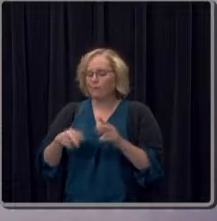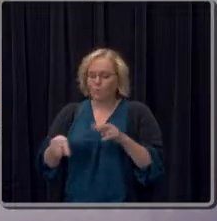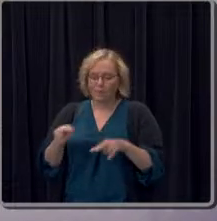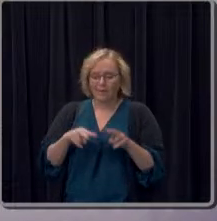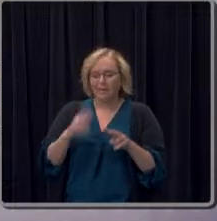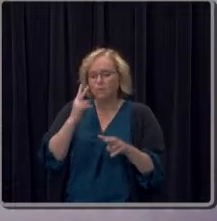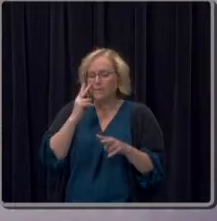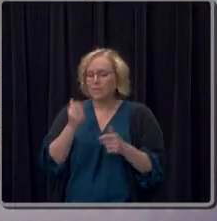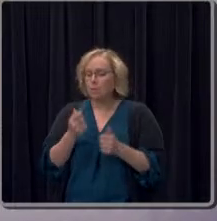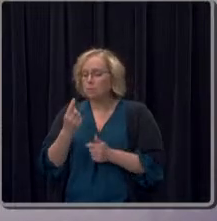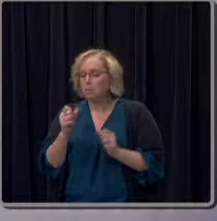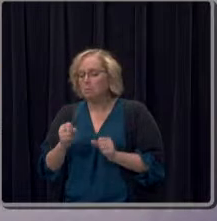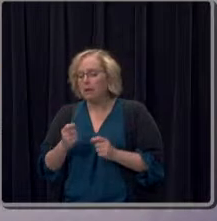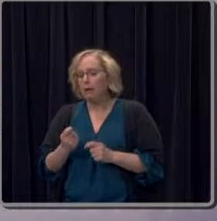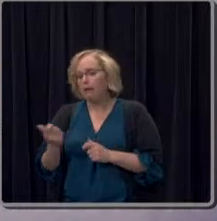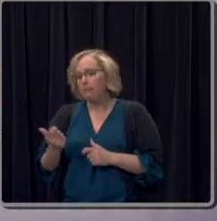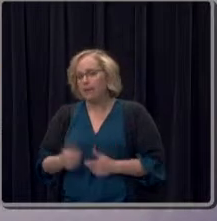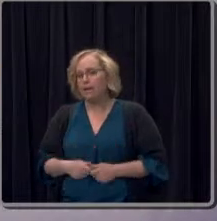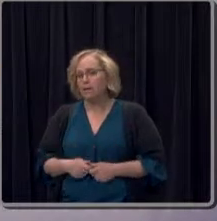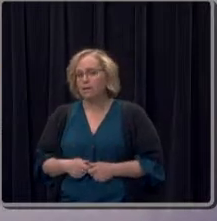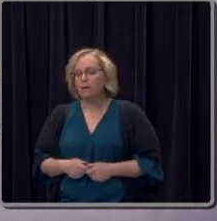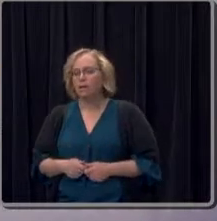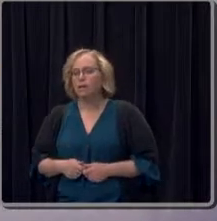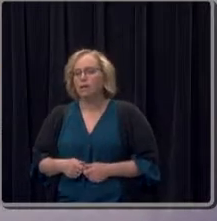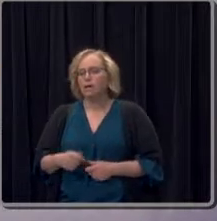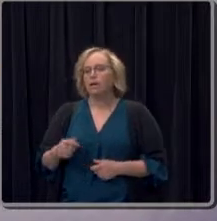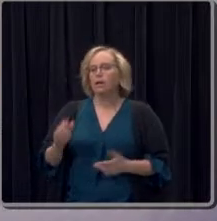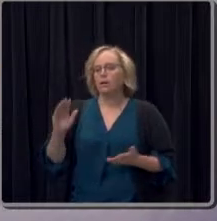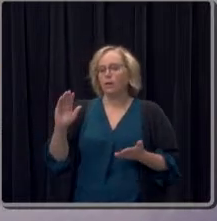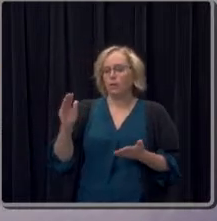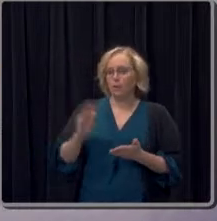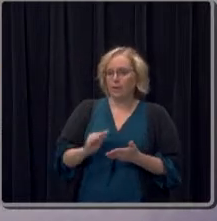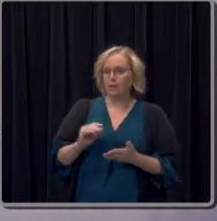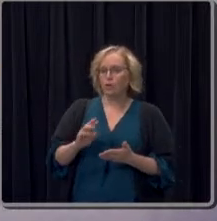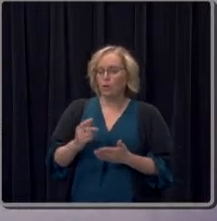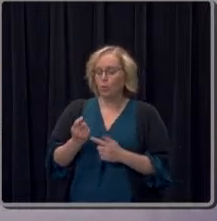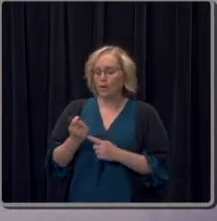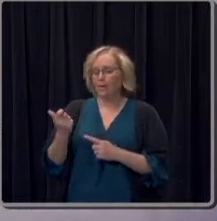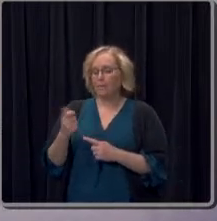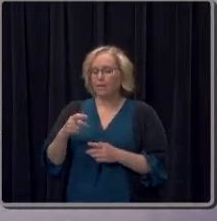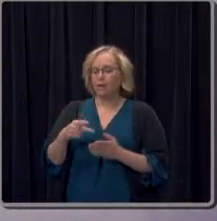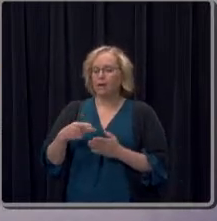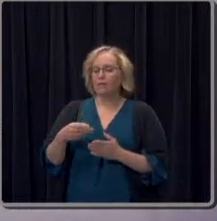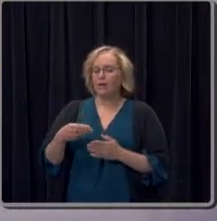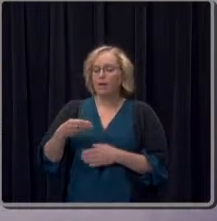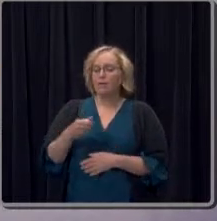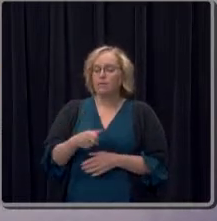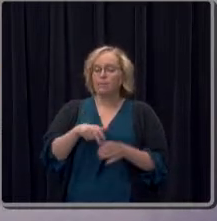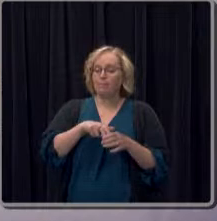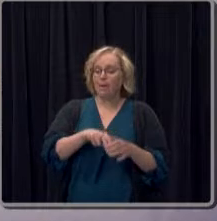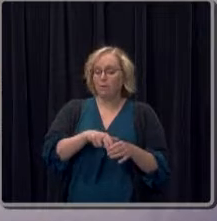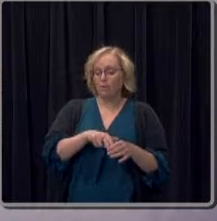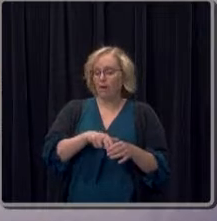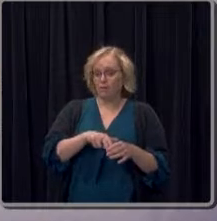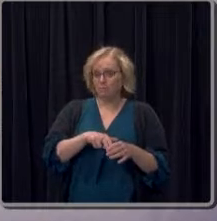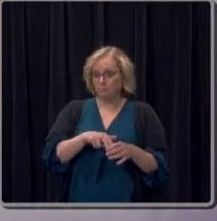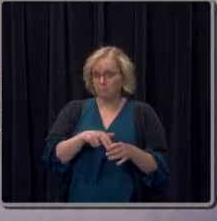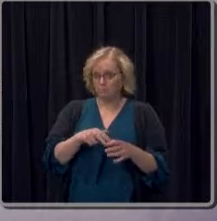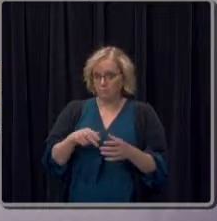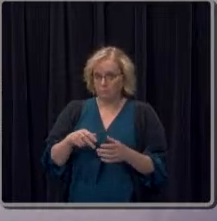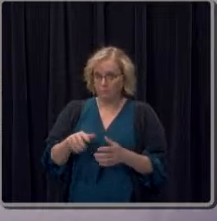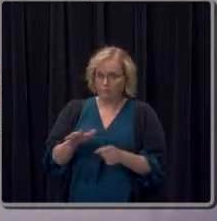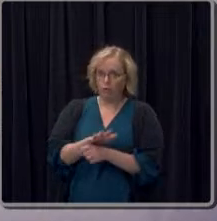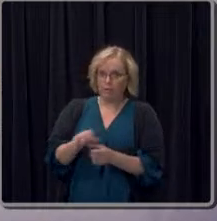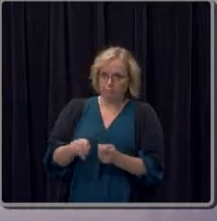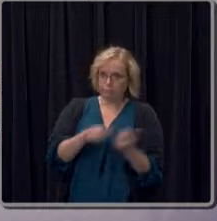be eliminated. The reduction and or elimination of pay ride transportation services altogether. Again, I mentioned earlier,